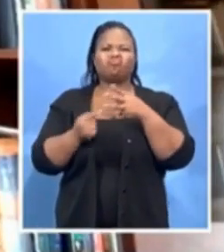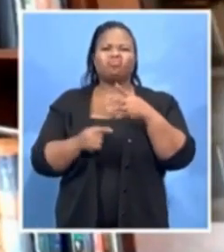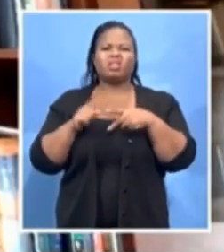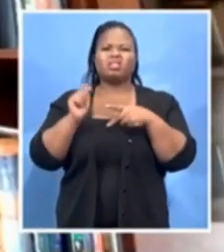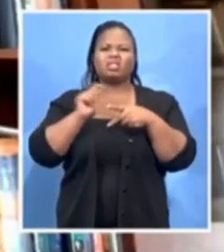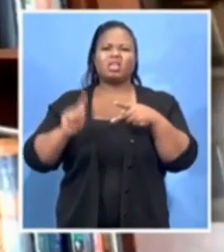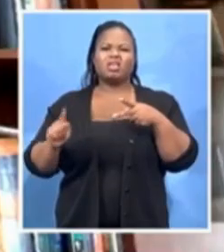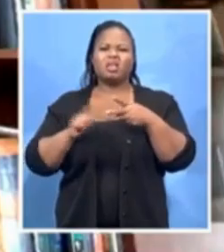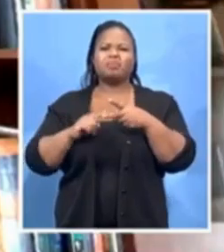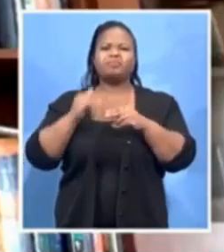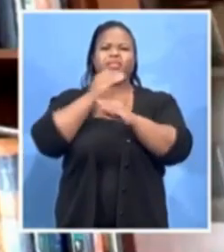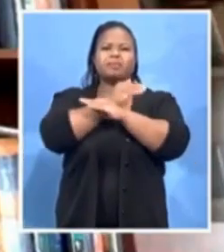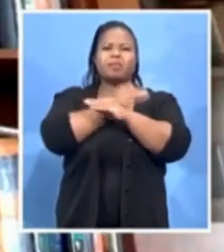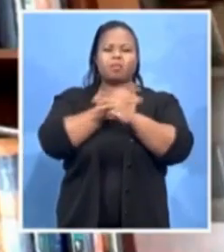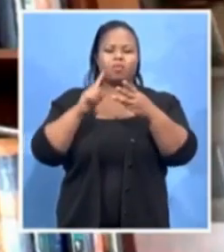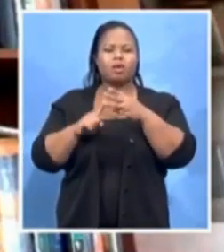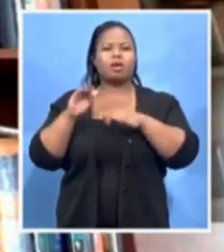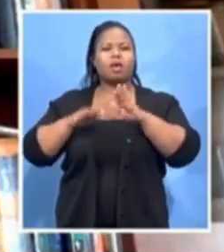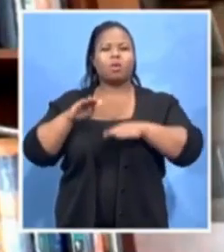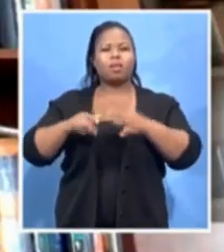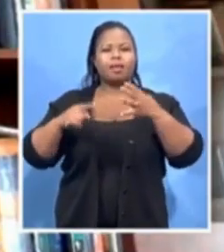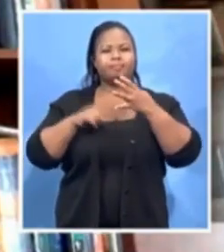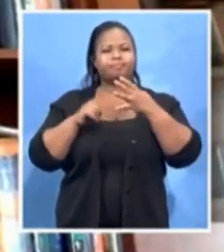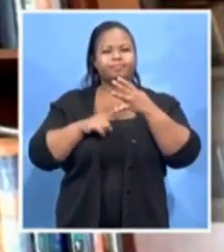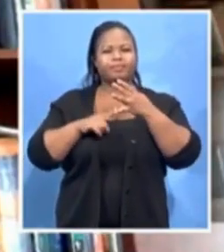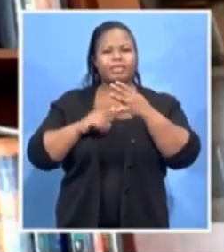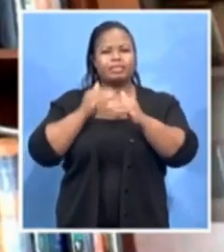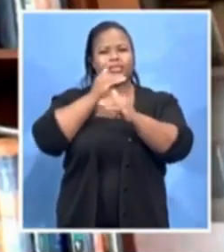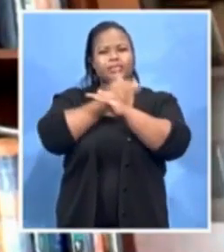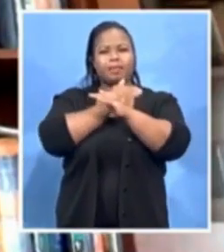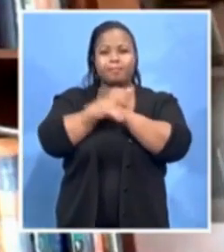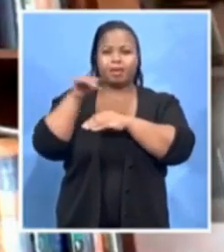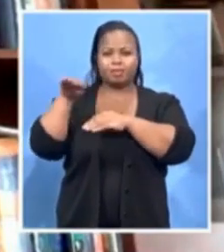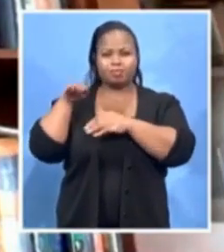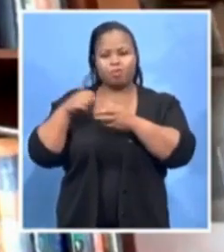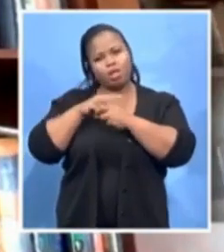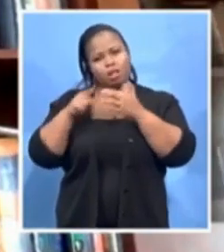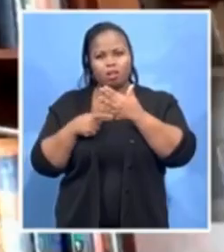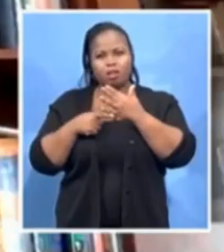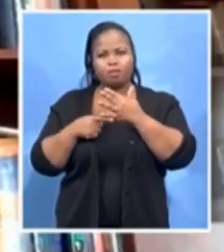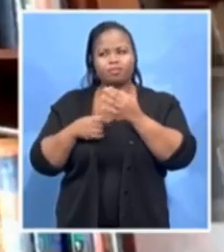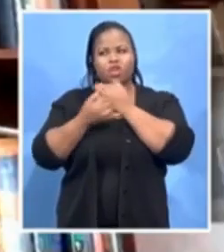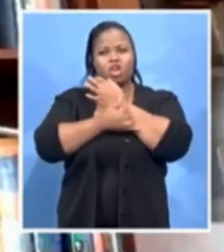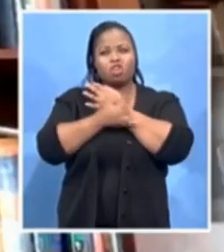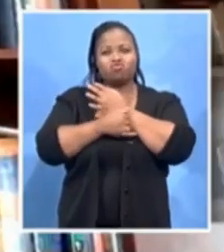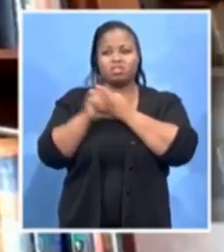Angola, Zambia, those states were mandated with the task